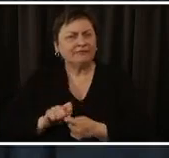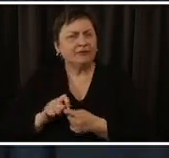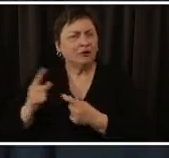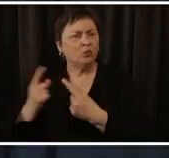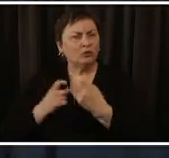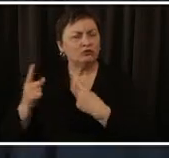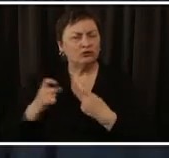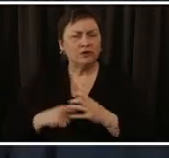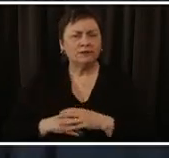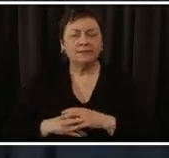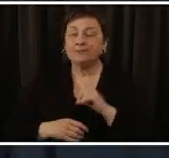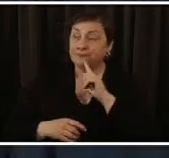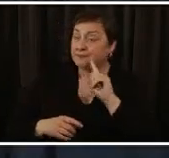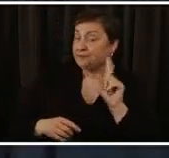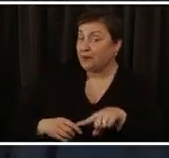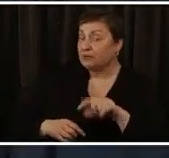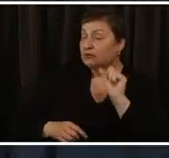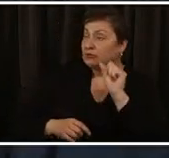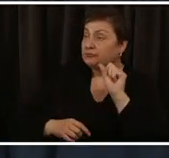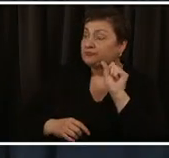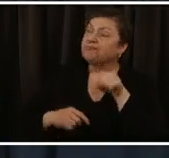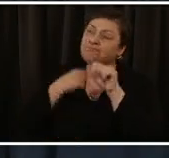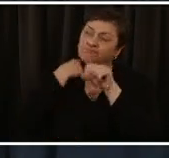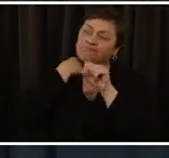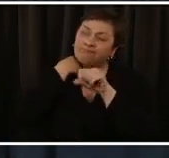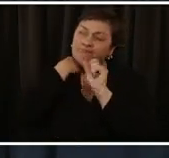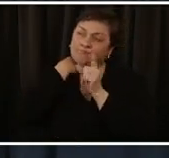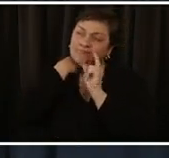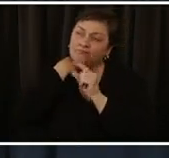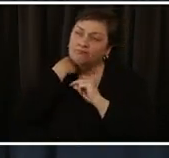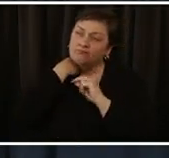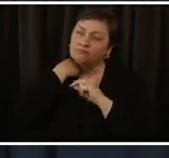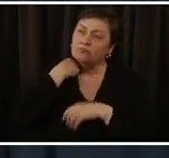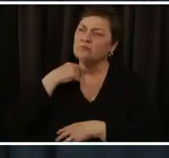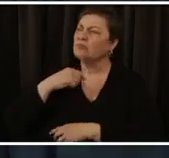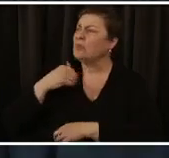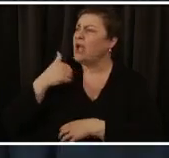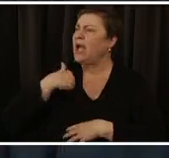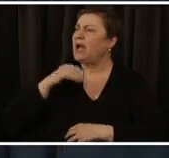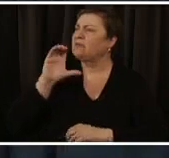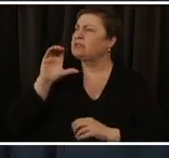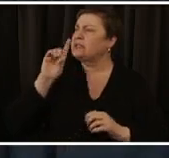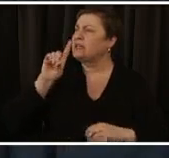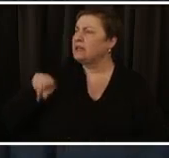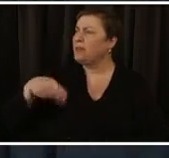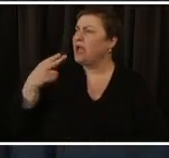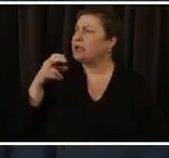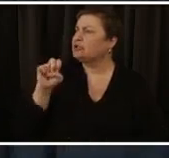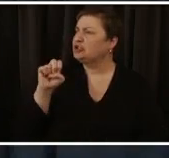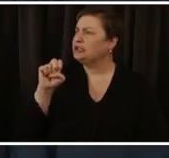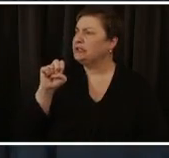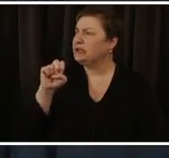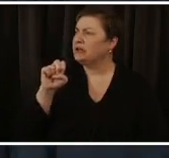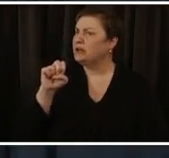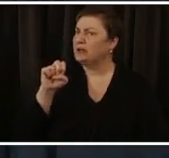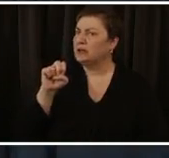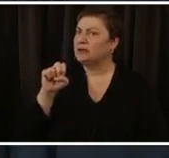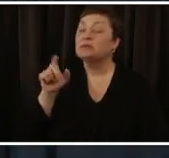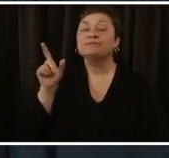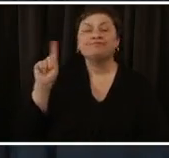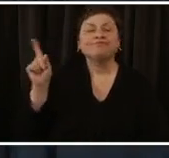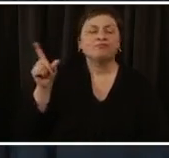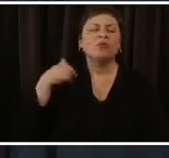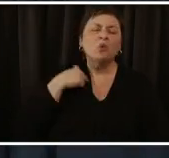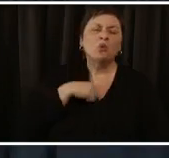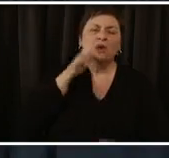Yes, I think we can. Why don't we, is there a CDPHE? What's the best place for them to go to? We'll follow up with you